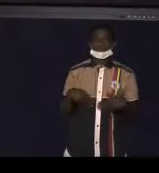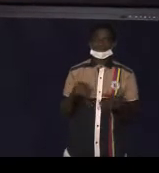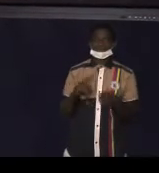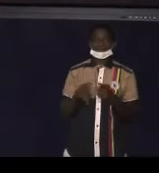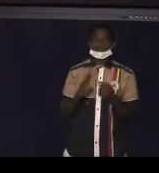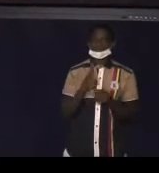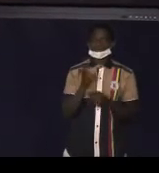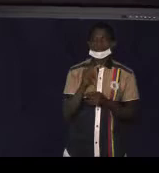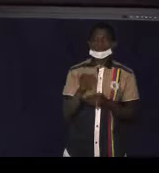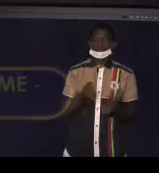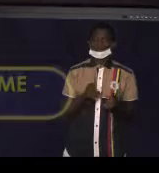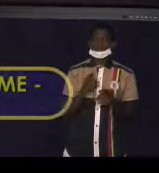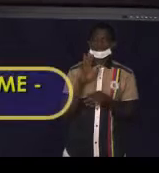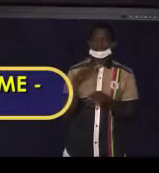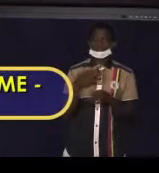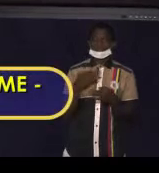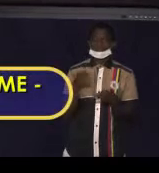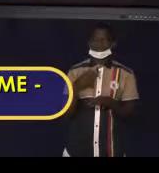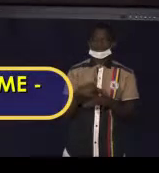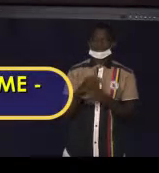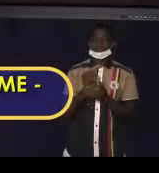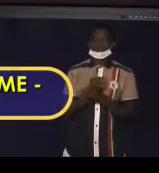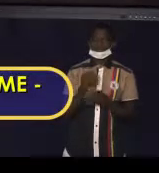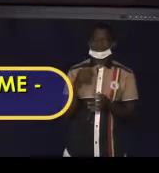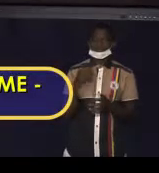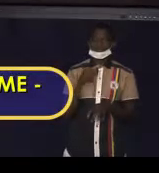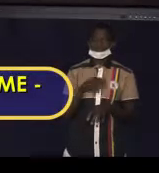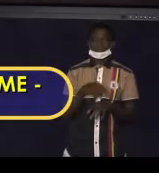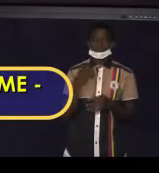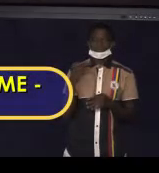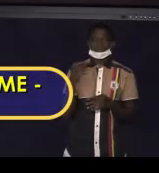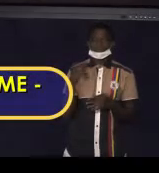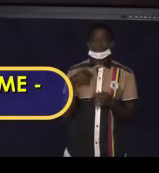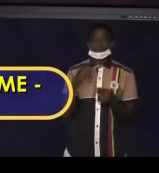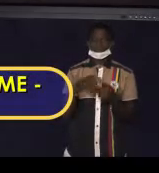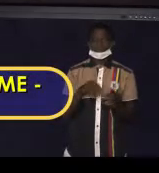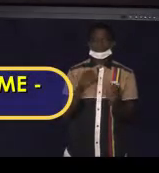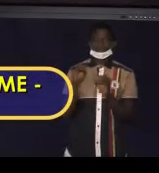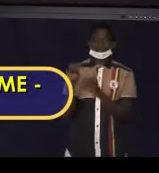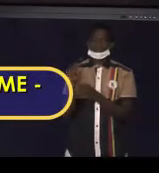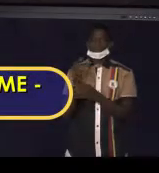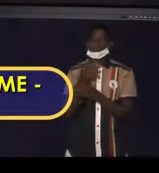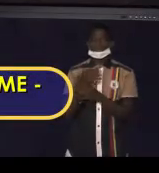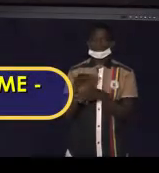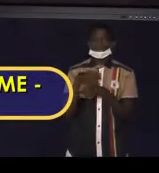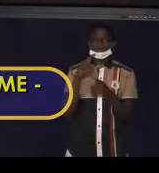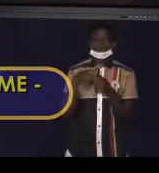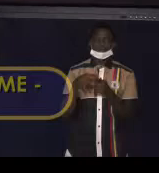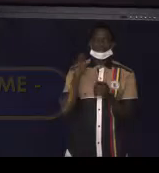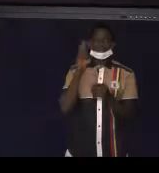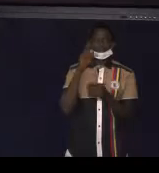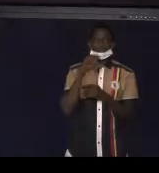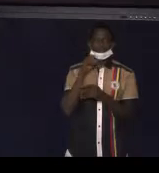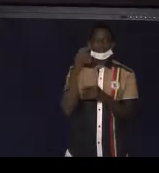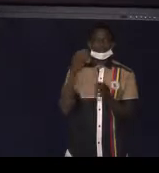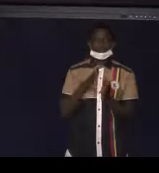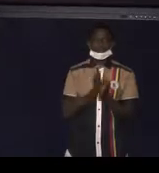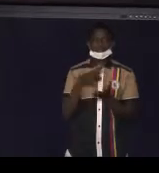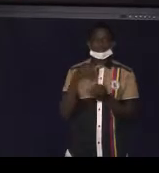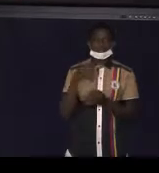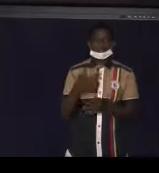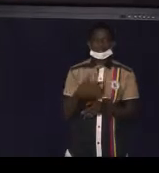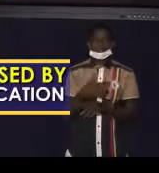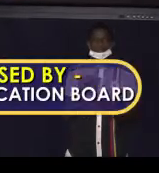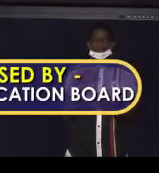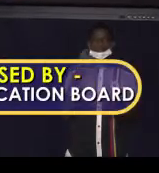implement them during your free period. Now it's time for me to hand you over to Uncle Popo for the general studies lesson, which promises